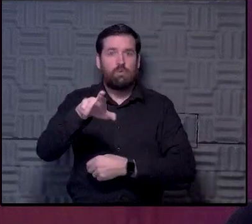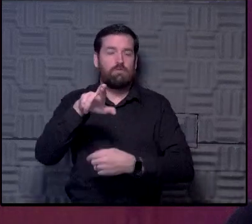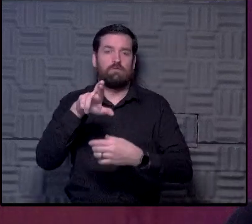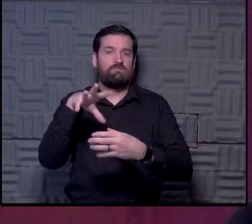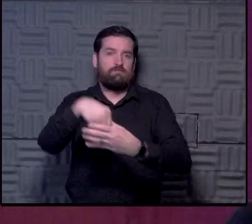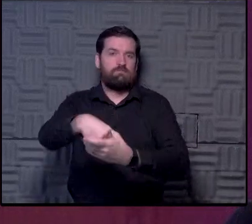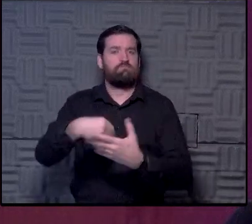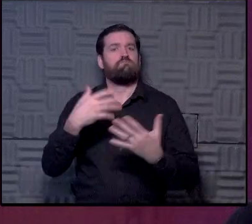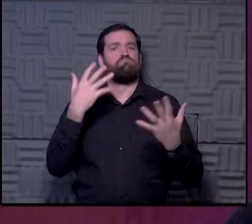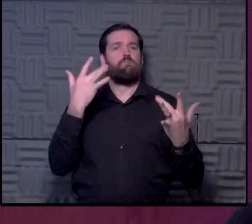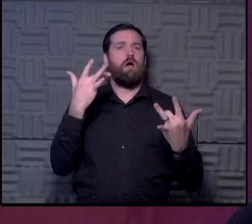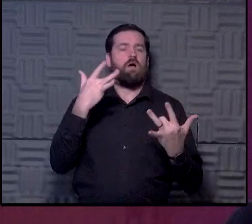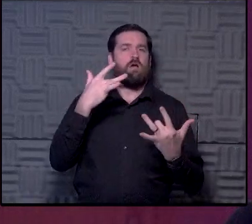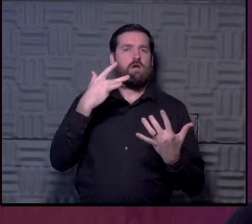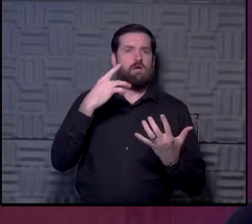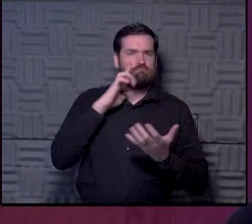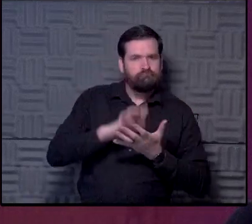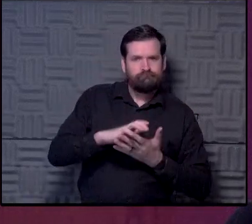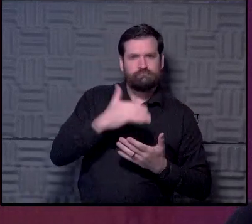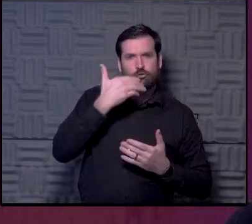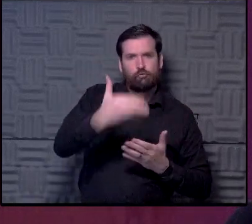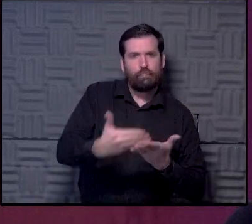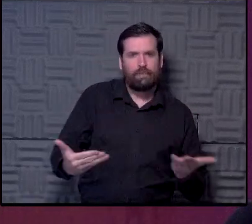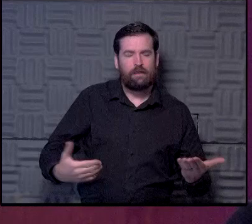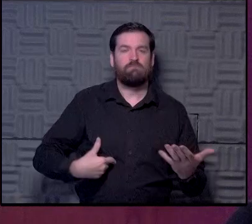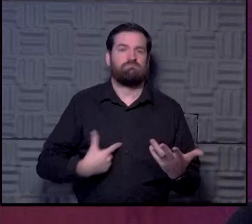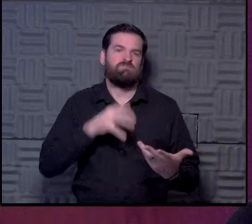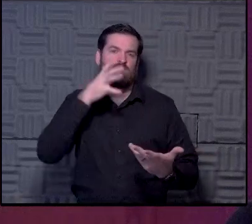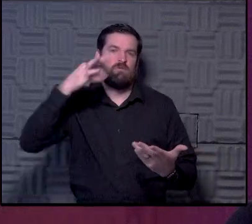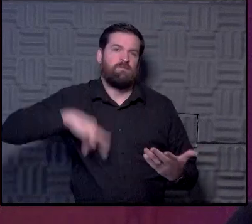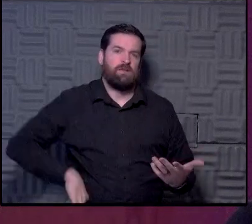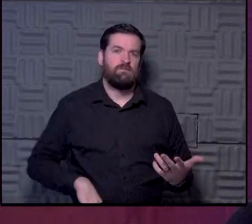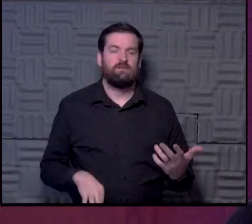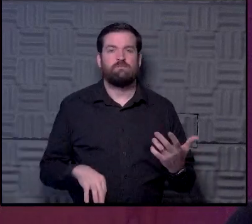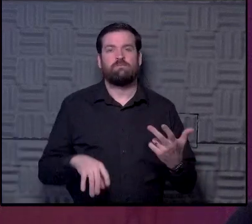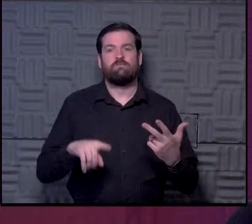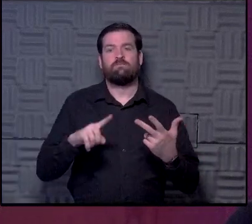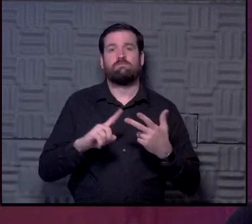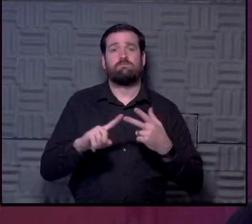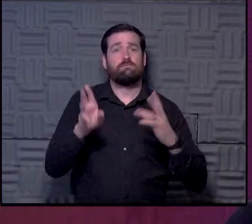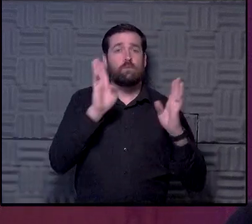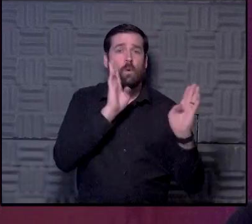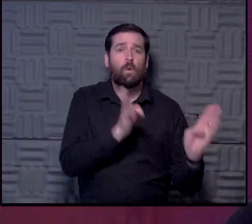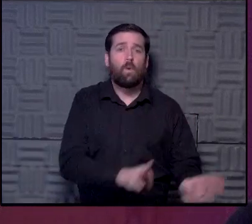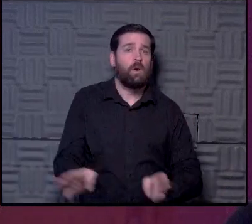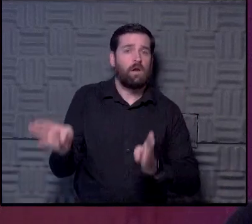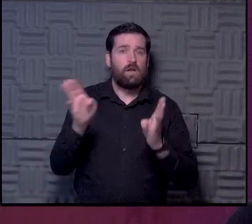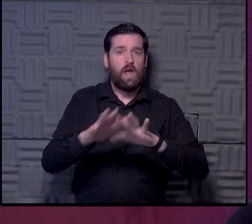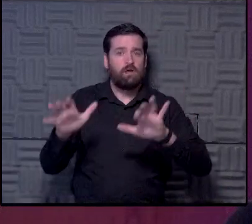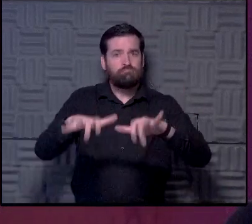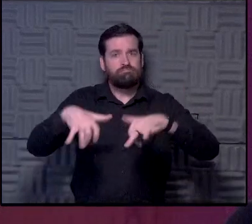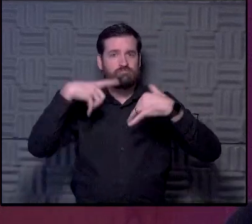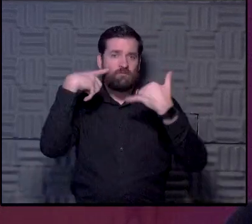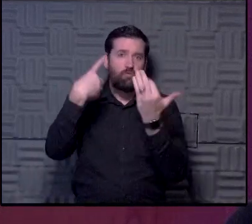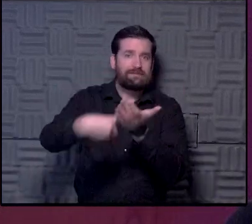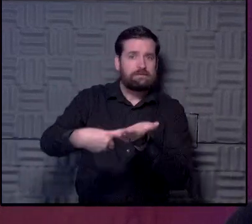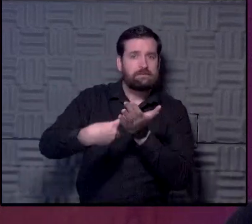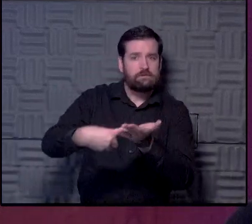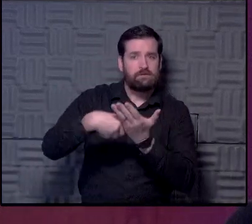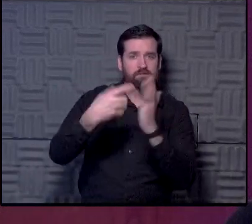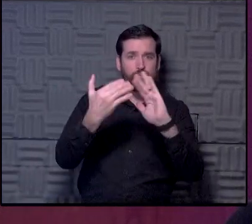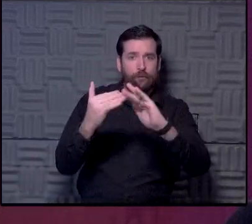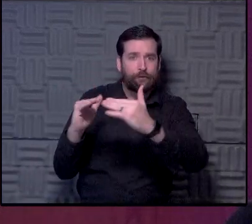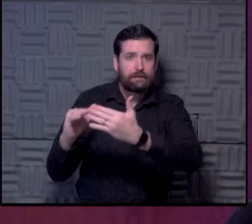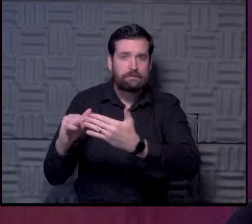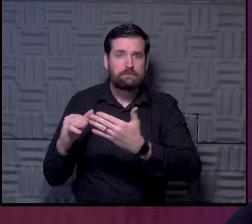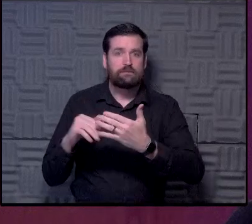about why we believe it's a good thing will be helpful. I think organized forums to discuss this for